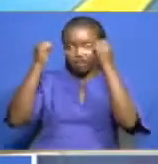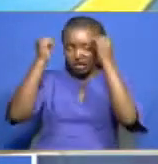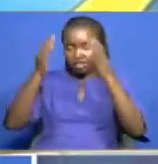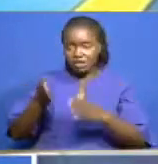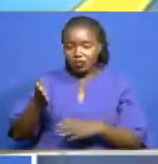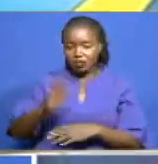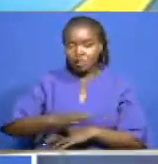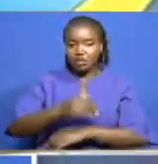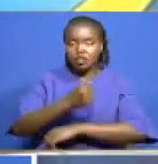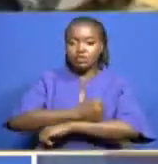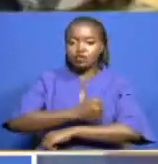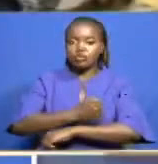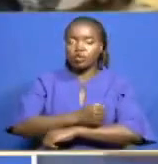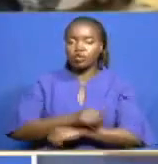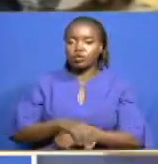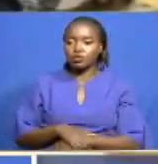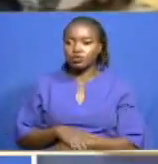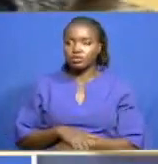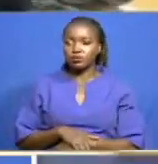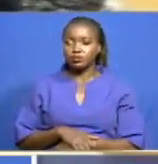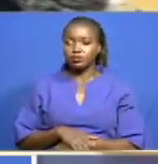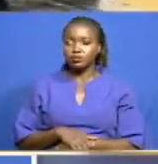of learning institutions.